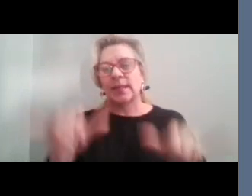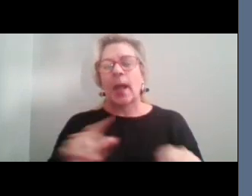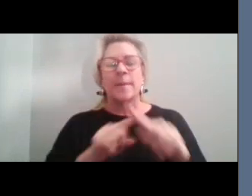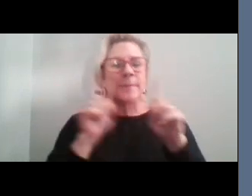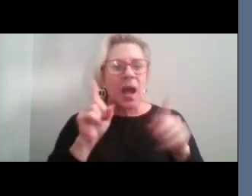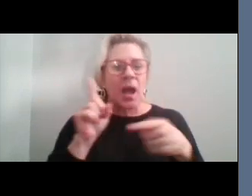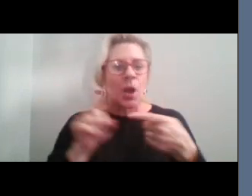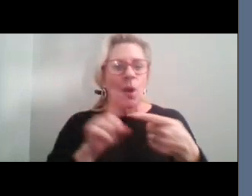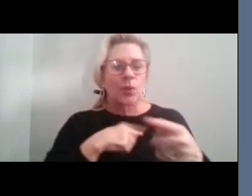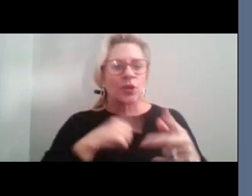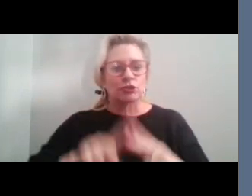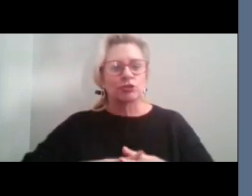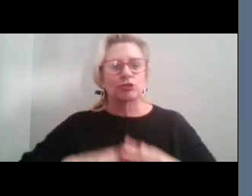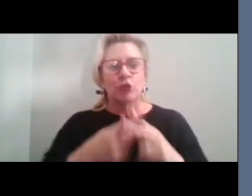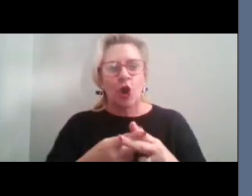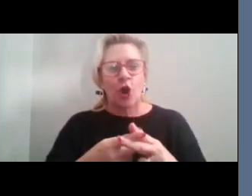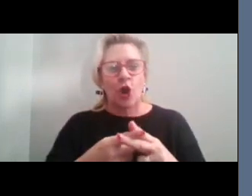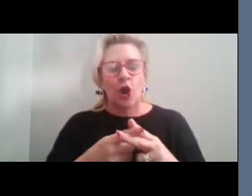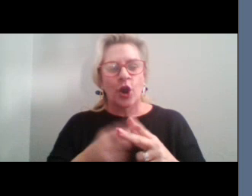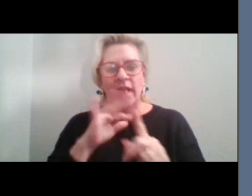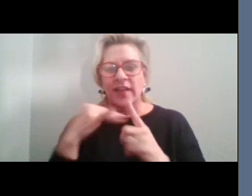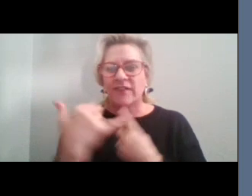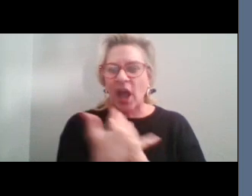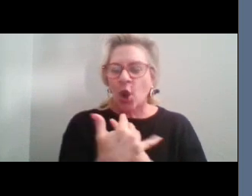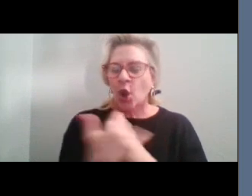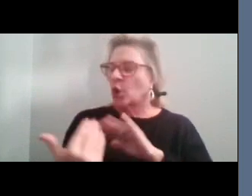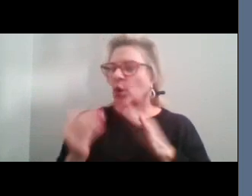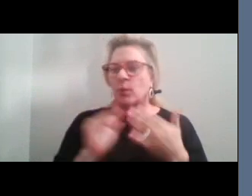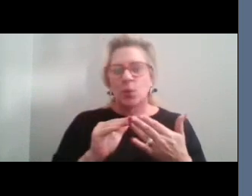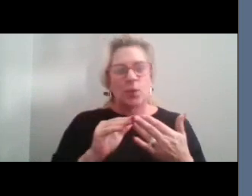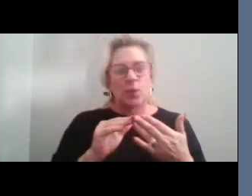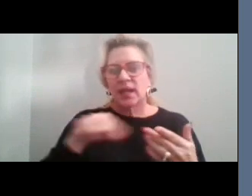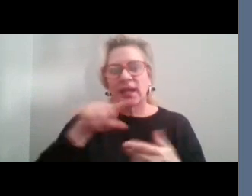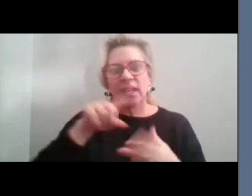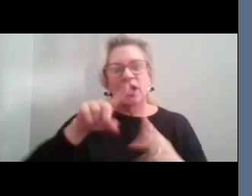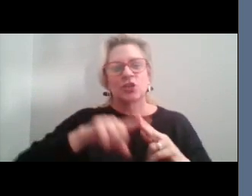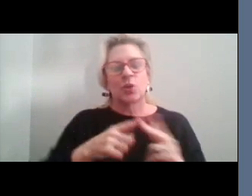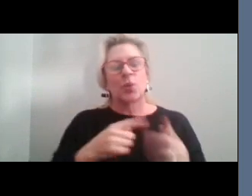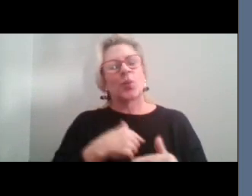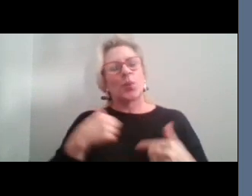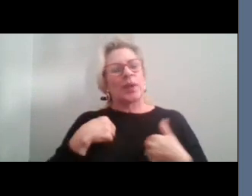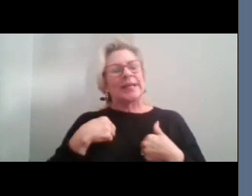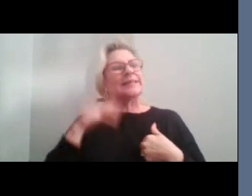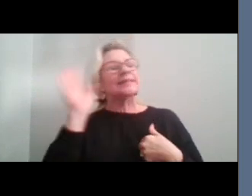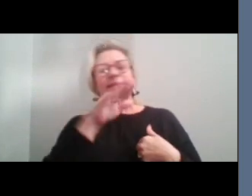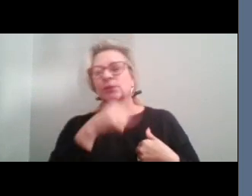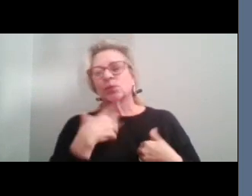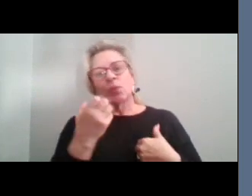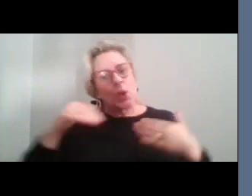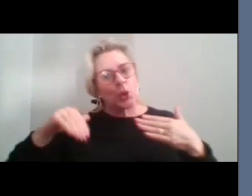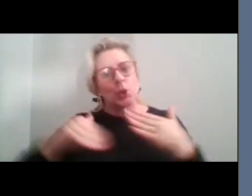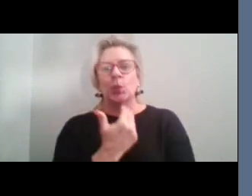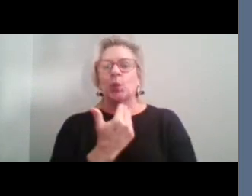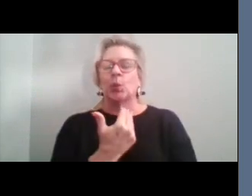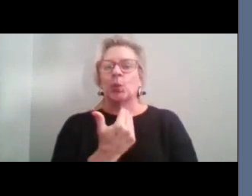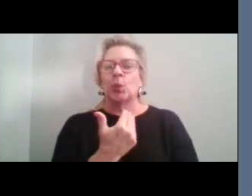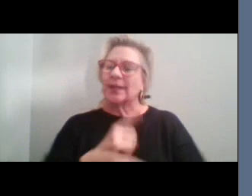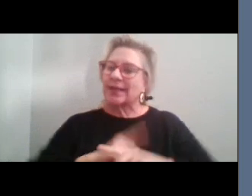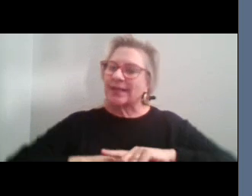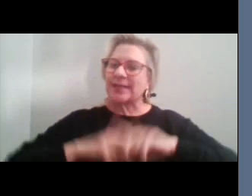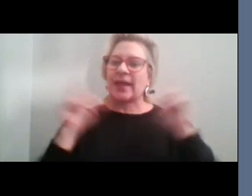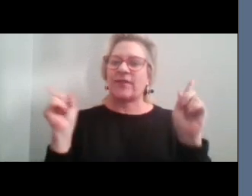that process, the community said, this, we want something new. We want something innovative. We want something different